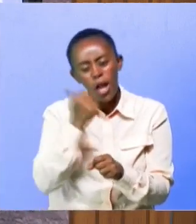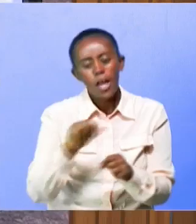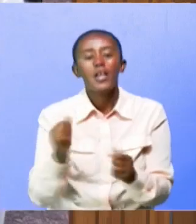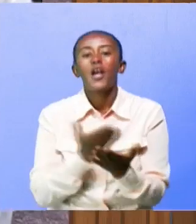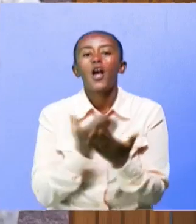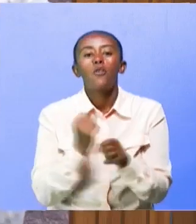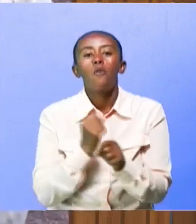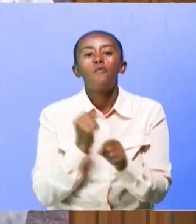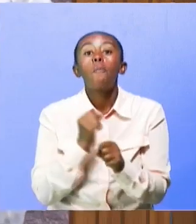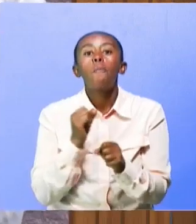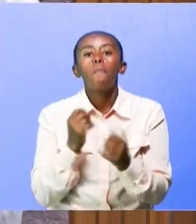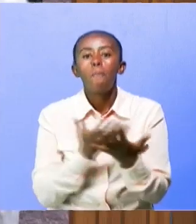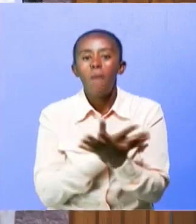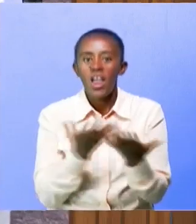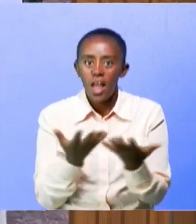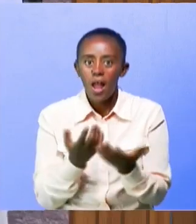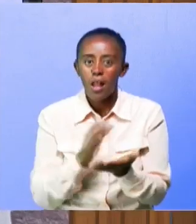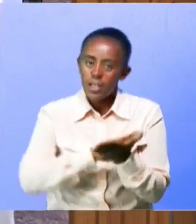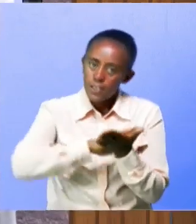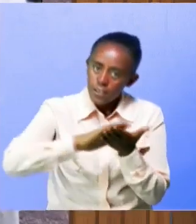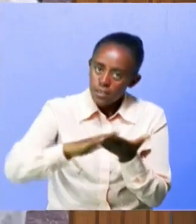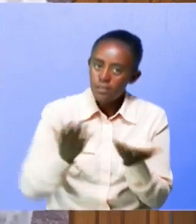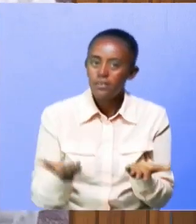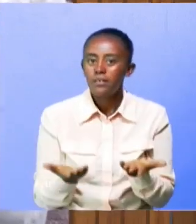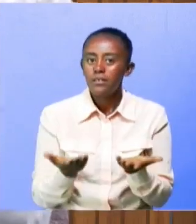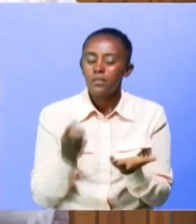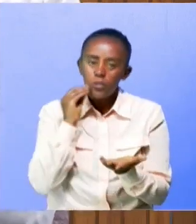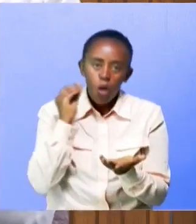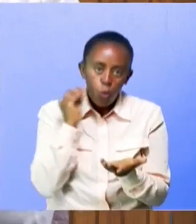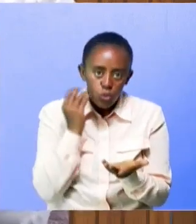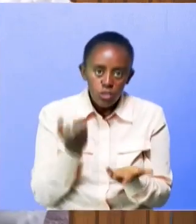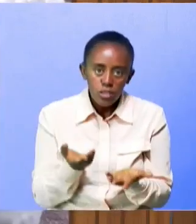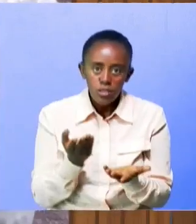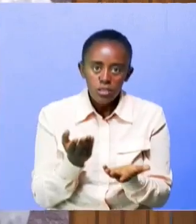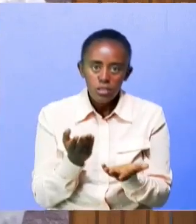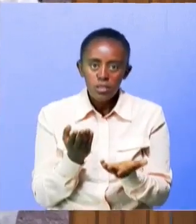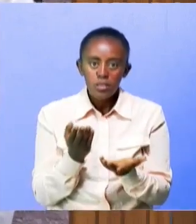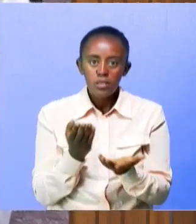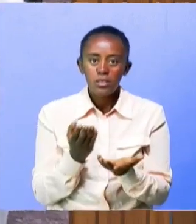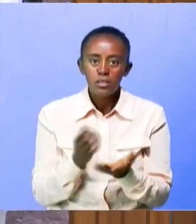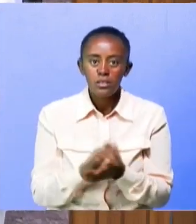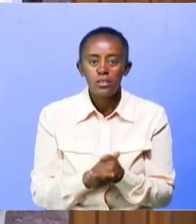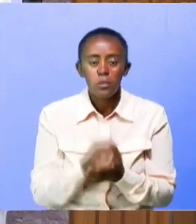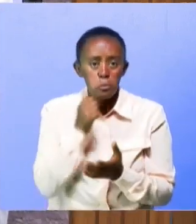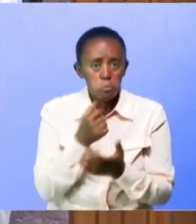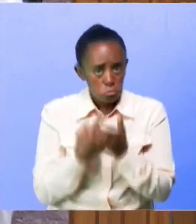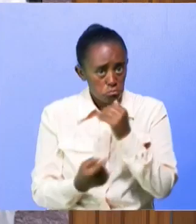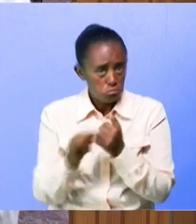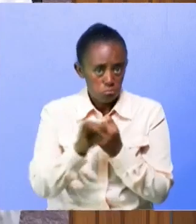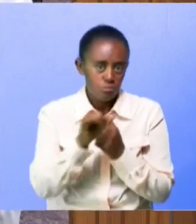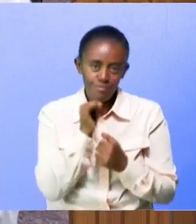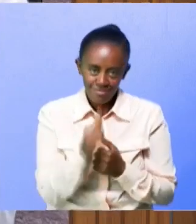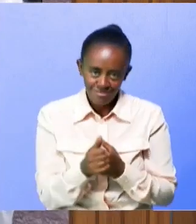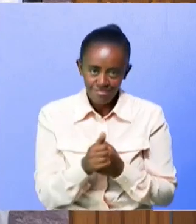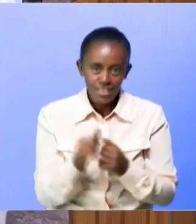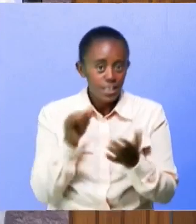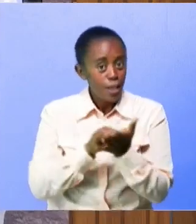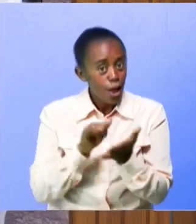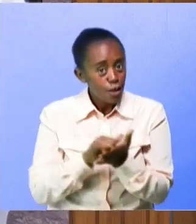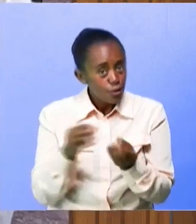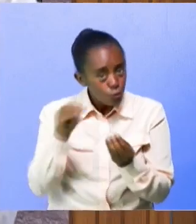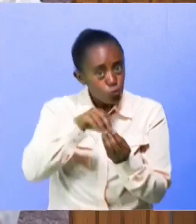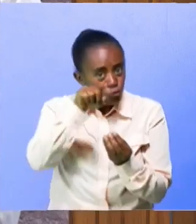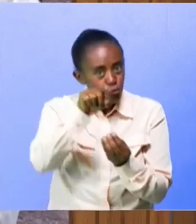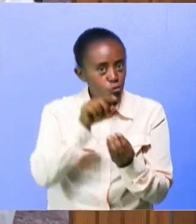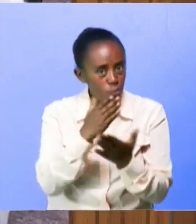of material in order to clean what? The houses. It's not only belong to the women too. That's also your